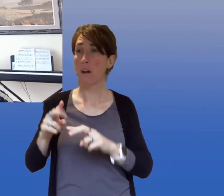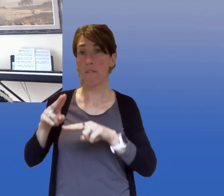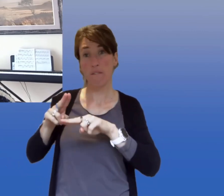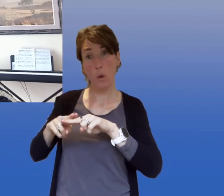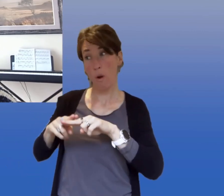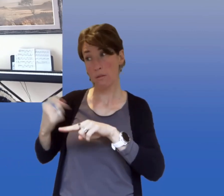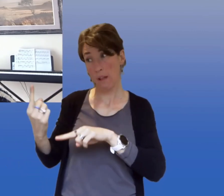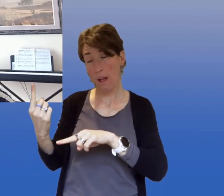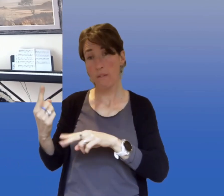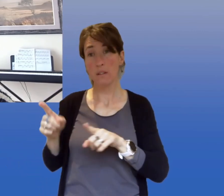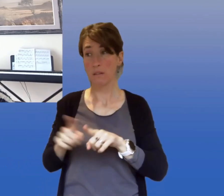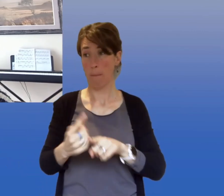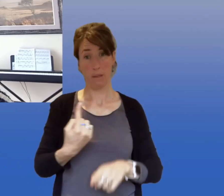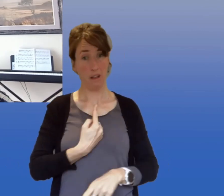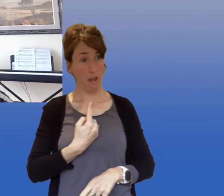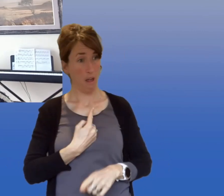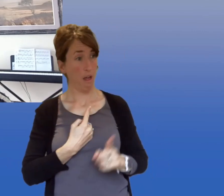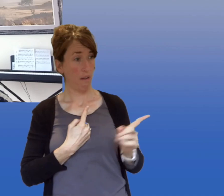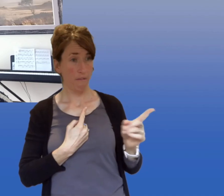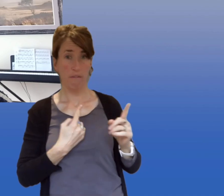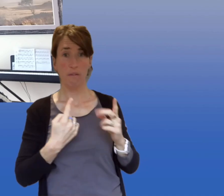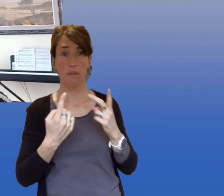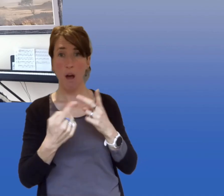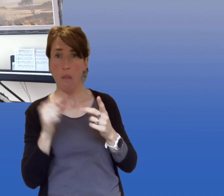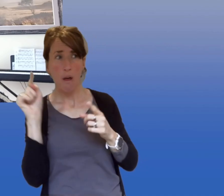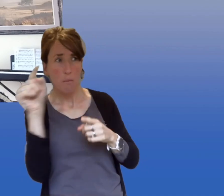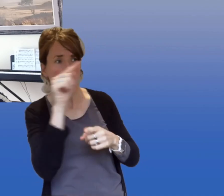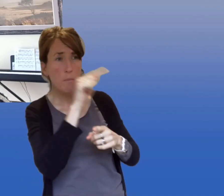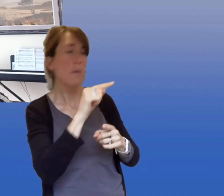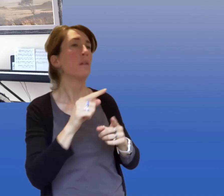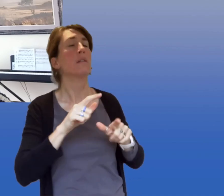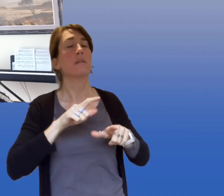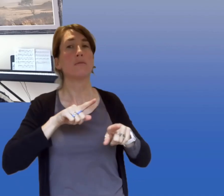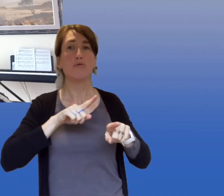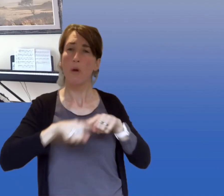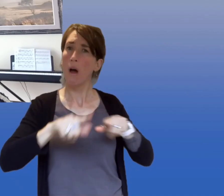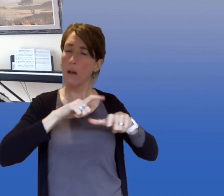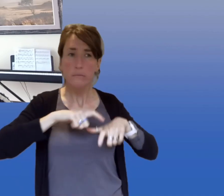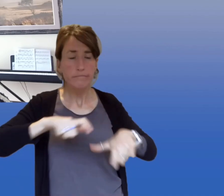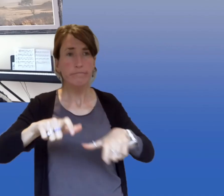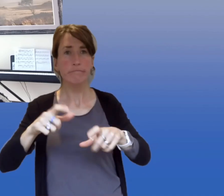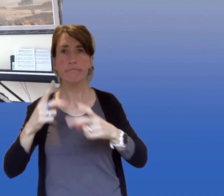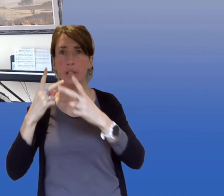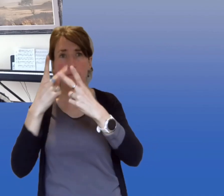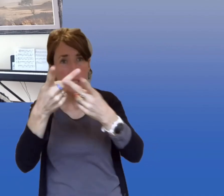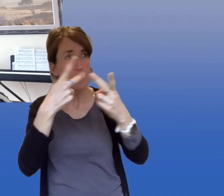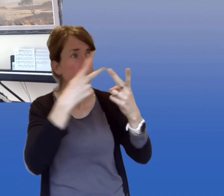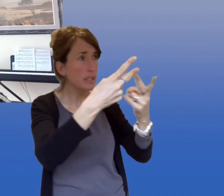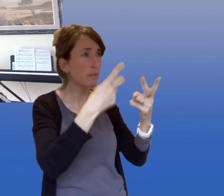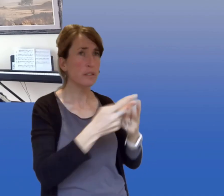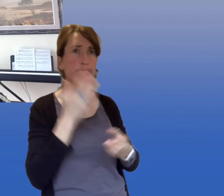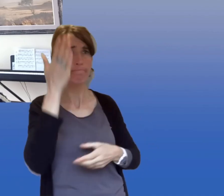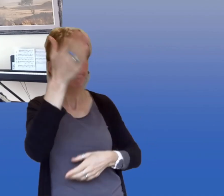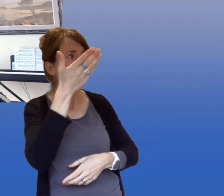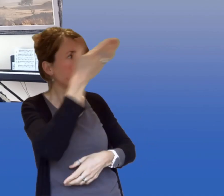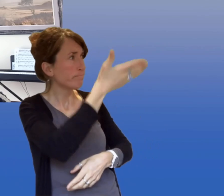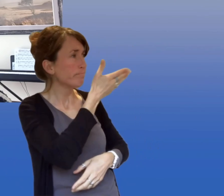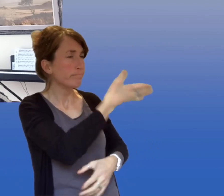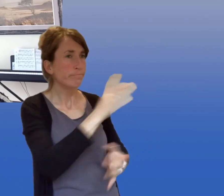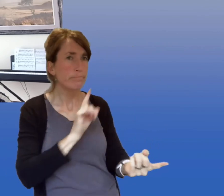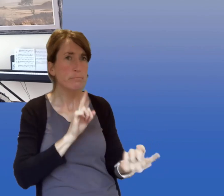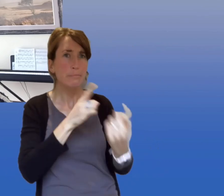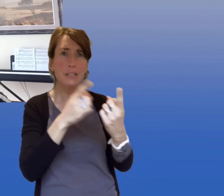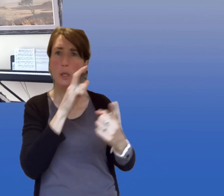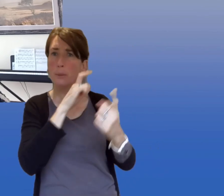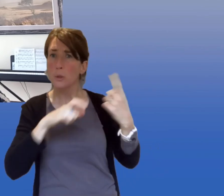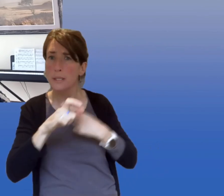as well as myself and the non-execs, continue to put effort into visiting, getting out and about, seeing the services on the ground, speaking